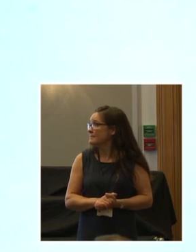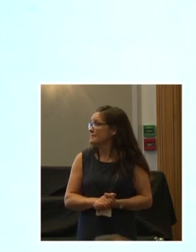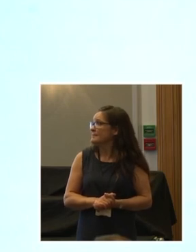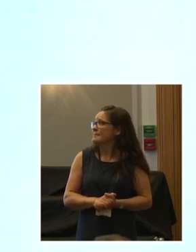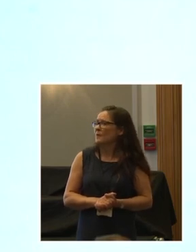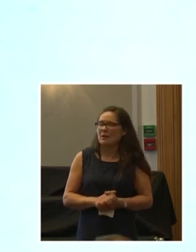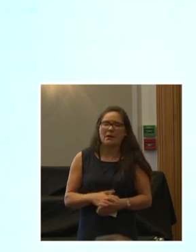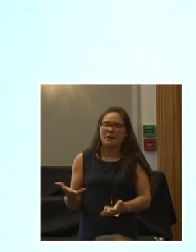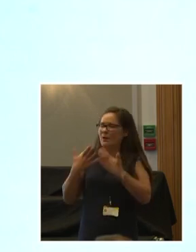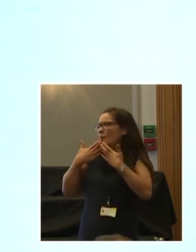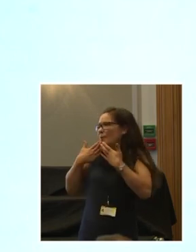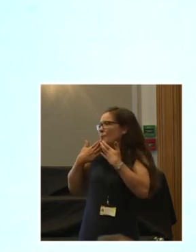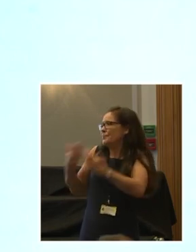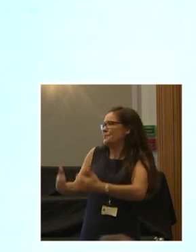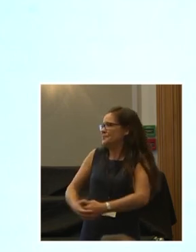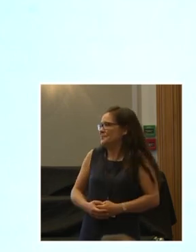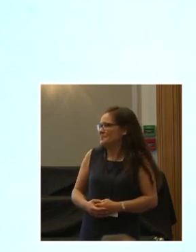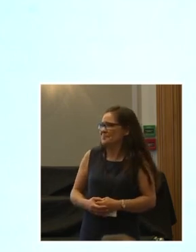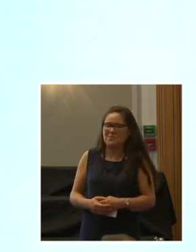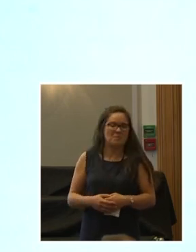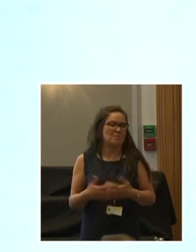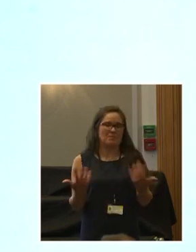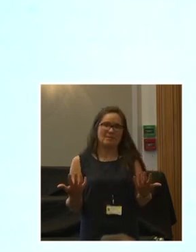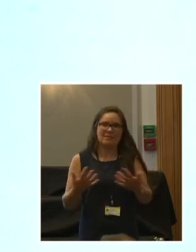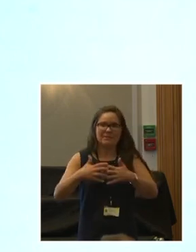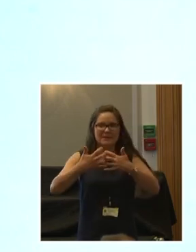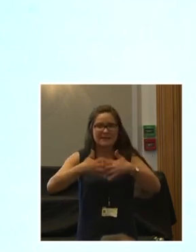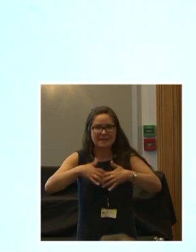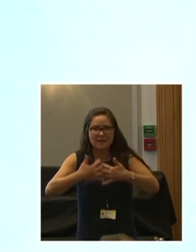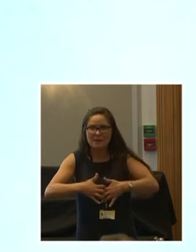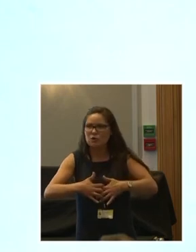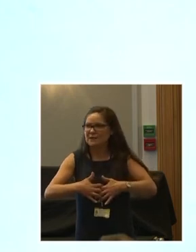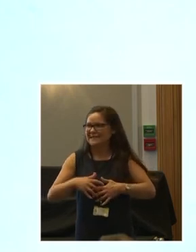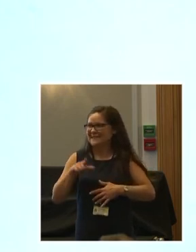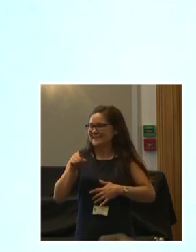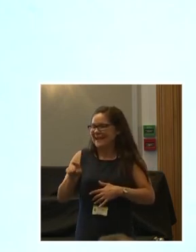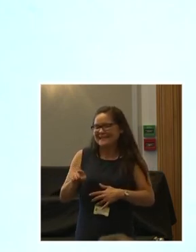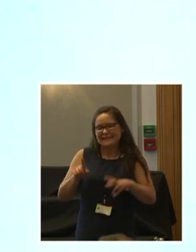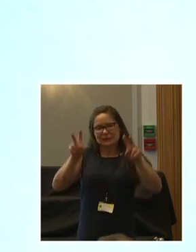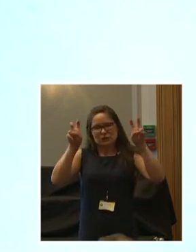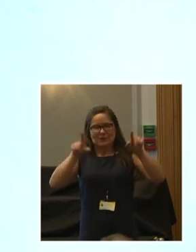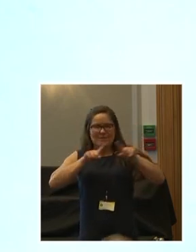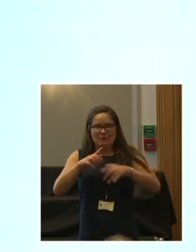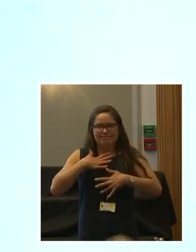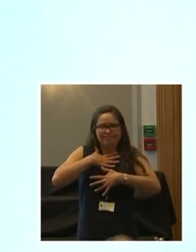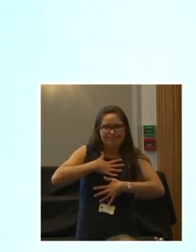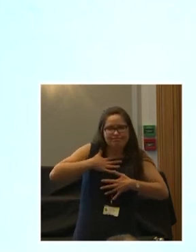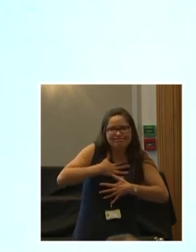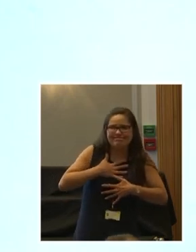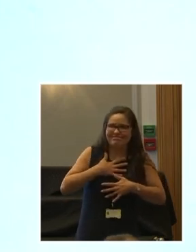Huge, huge thank you, Davinder. Technology is always one of those really emotive subjects. You know, it's Apple with